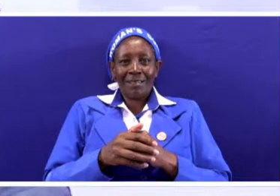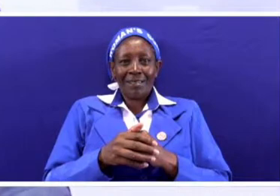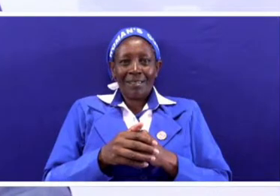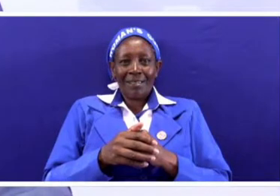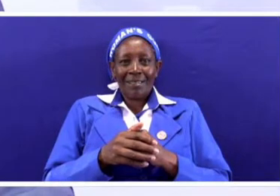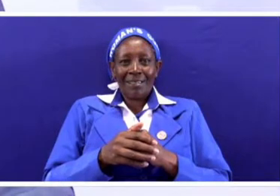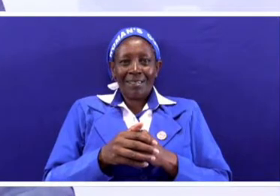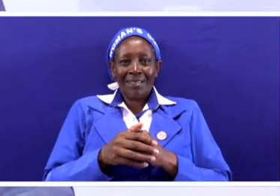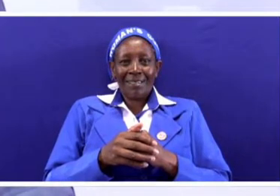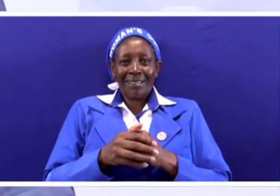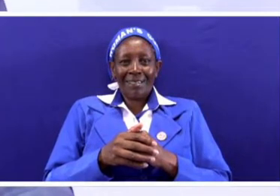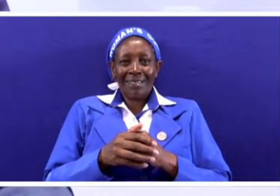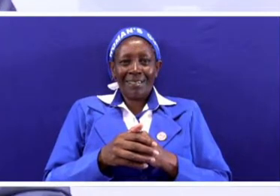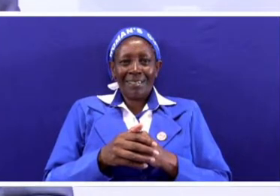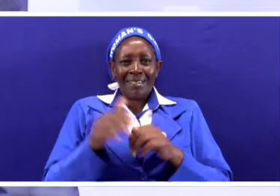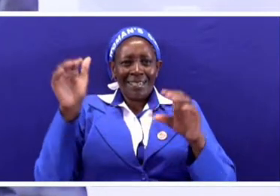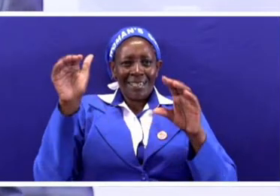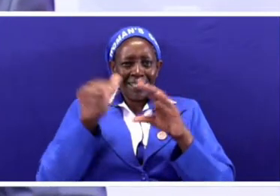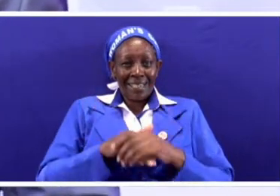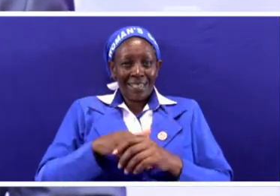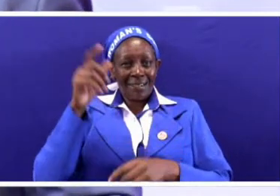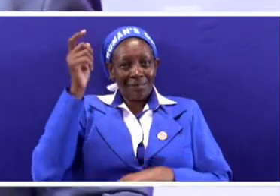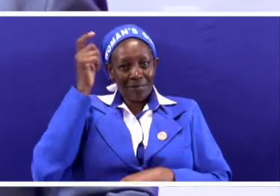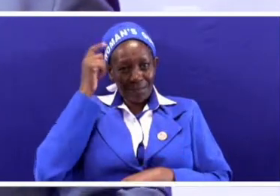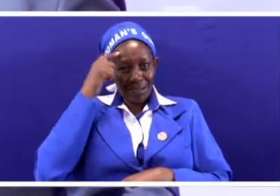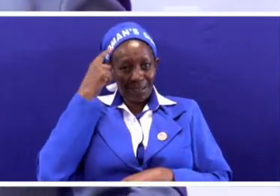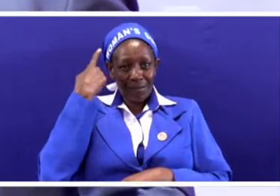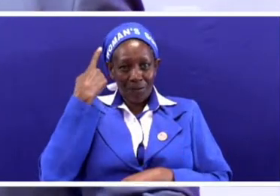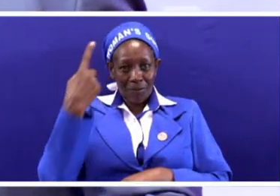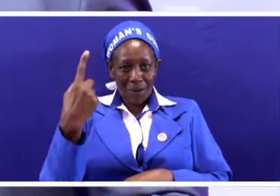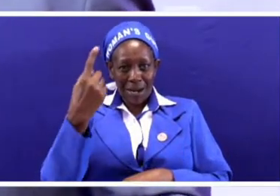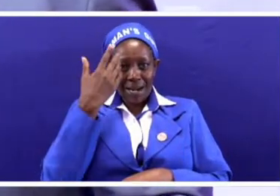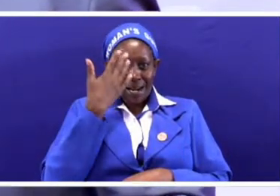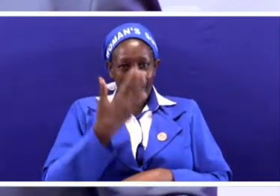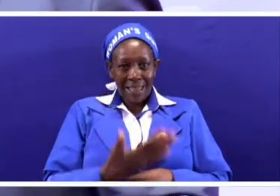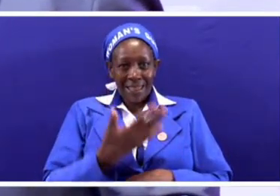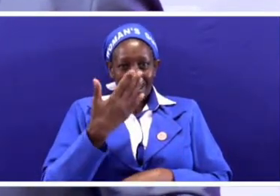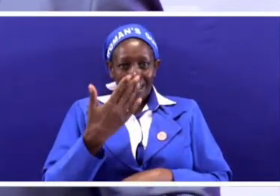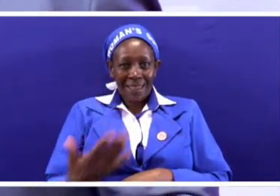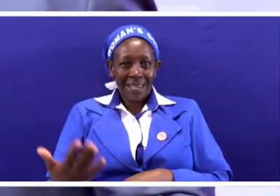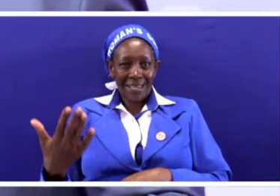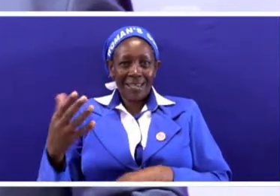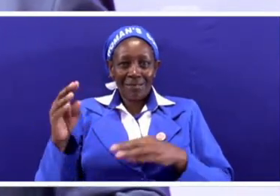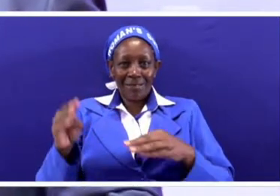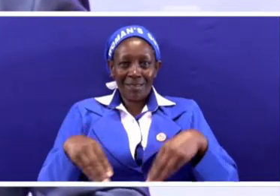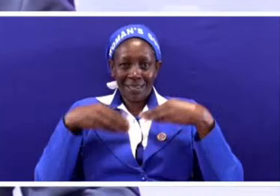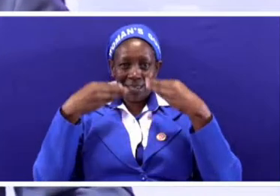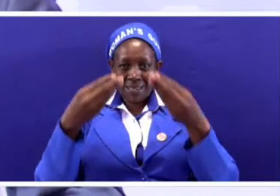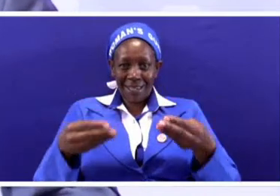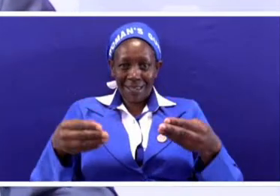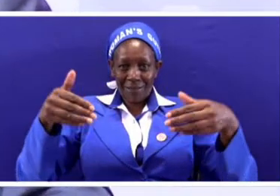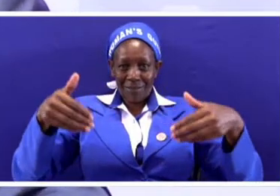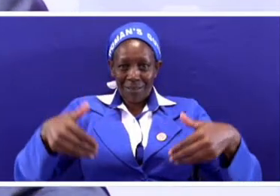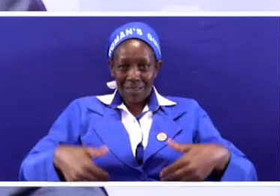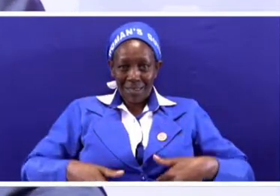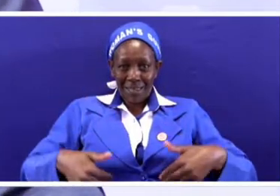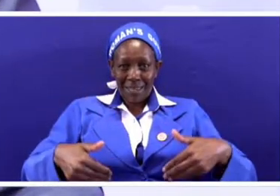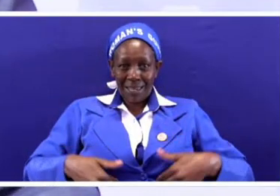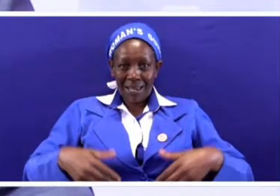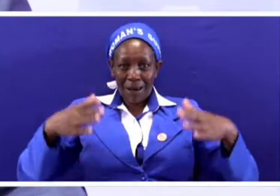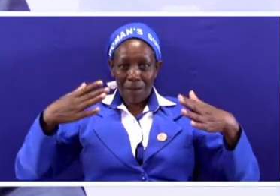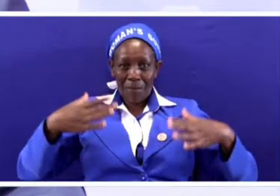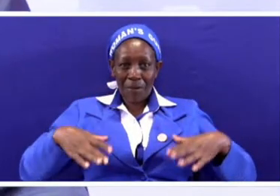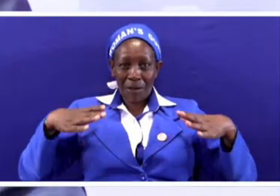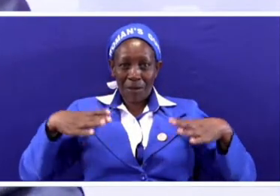is on our minds, at least one thing is, that we give our young people platforms. The same